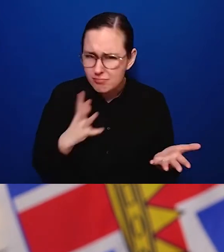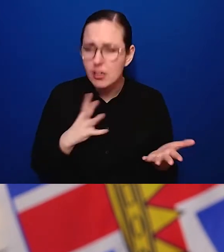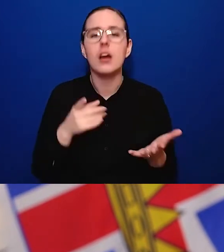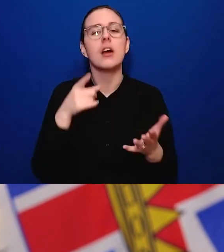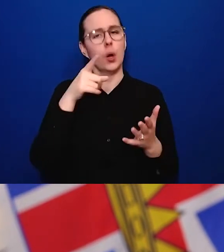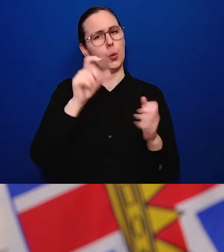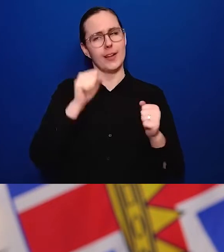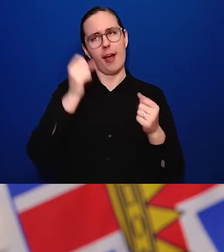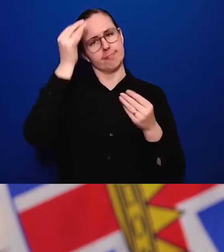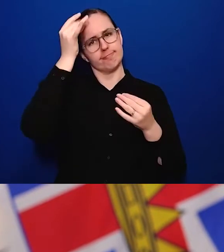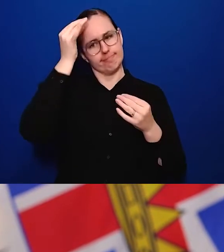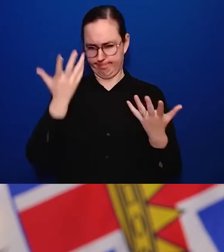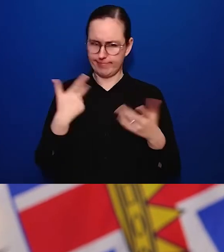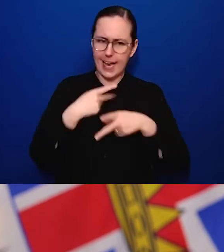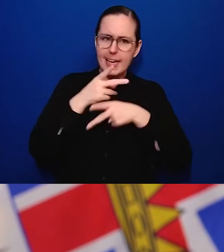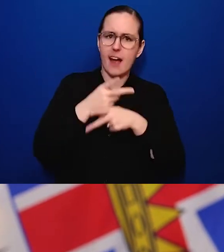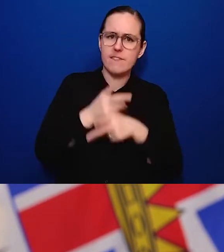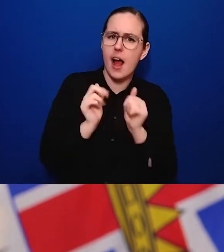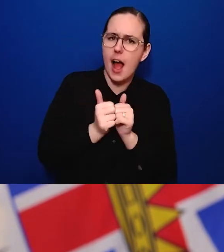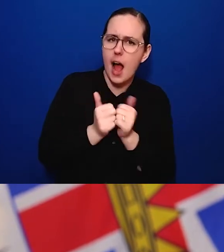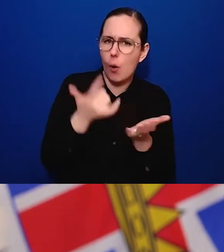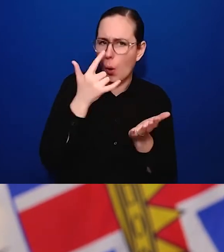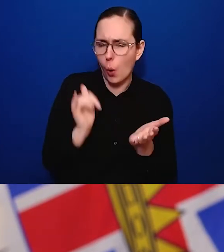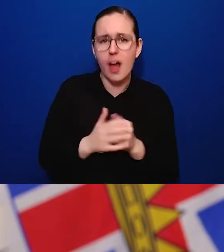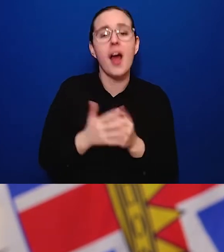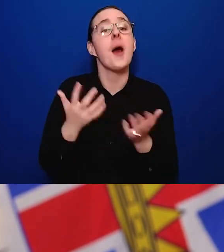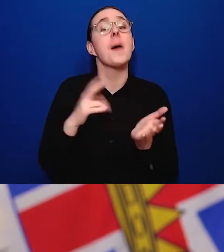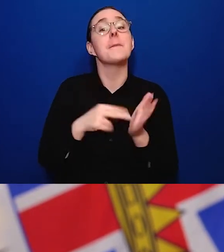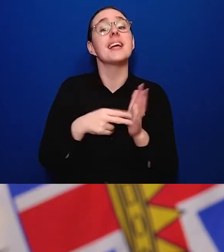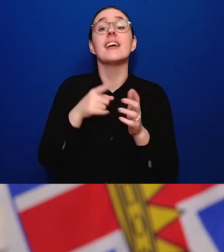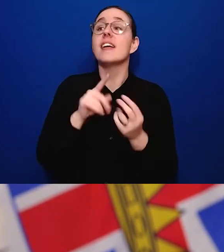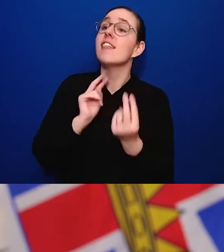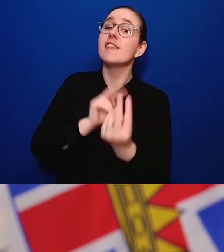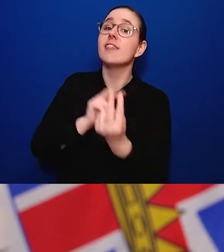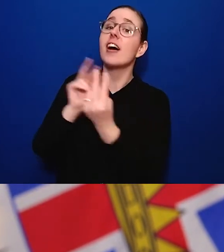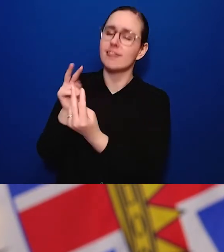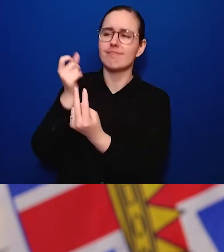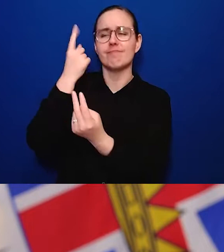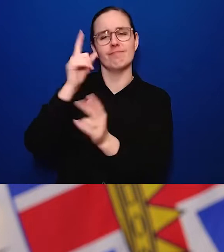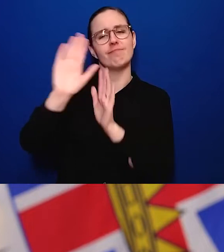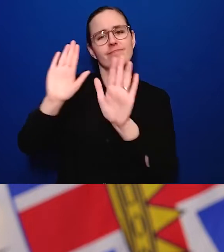do this with compassion for each other and with kindness. Thank you.